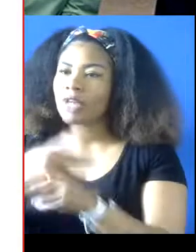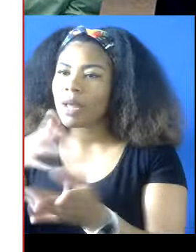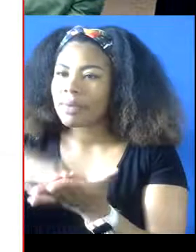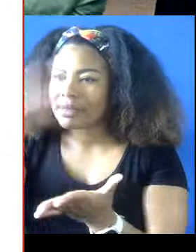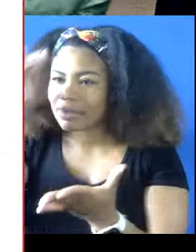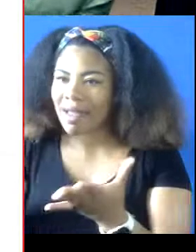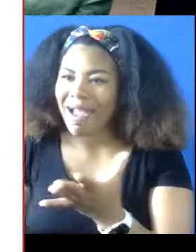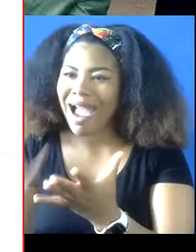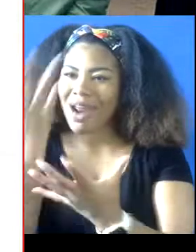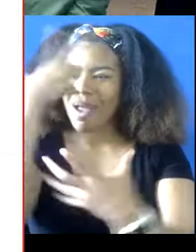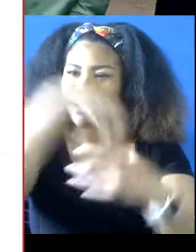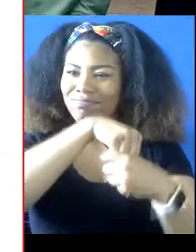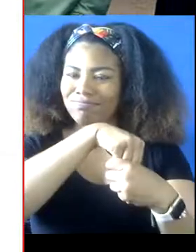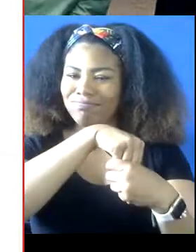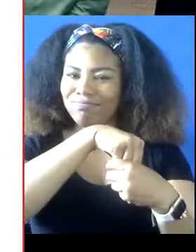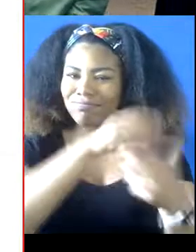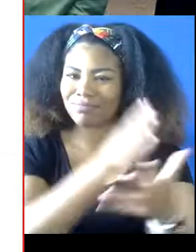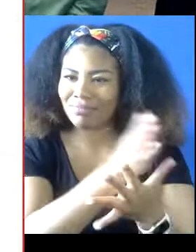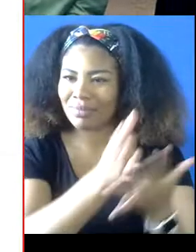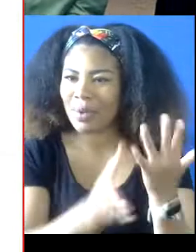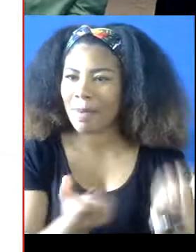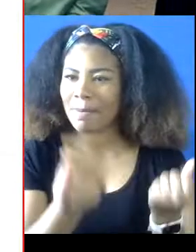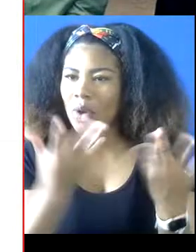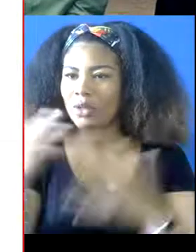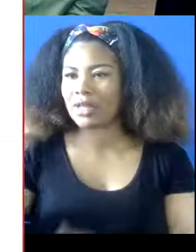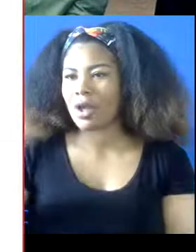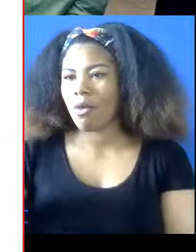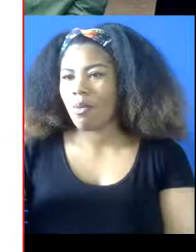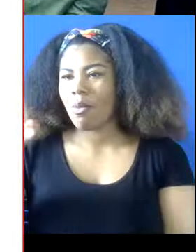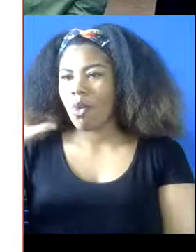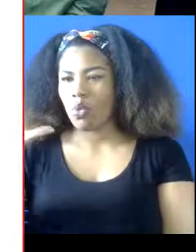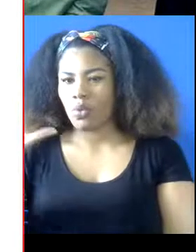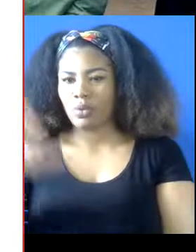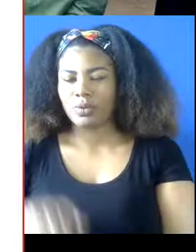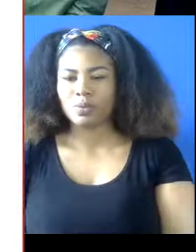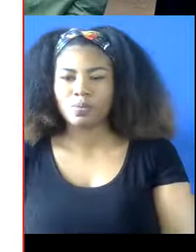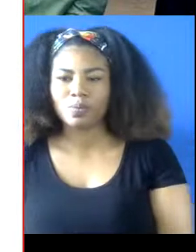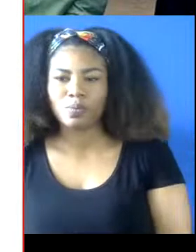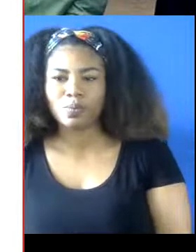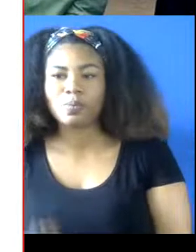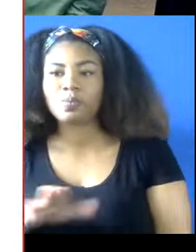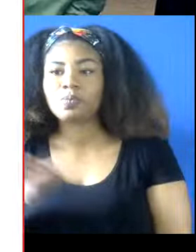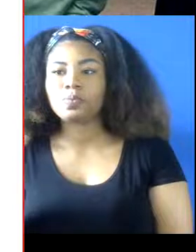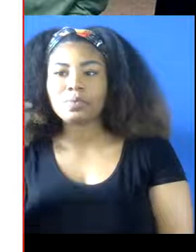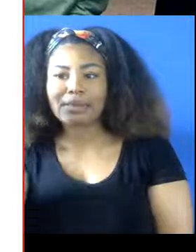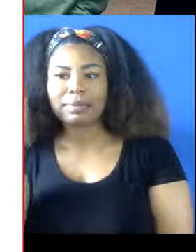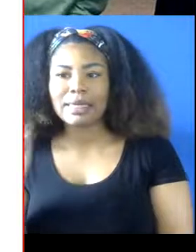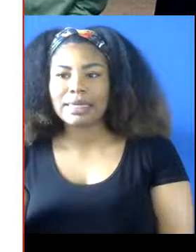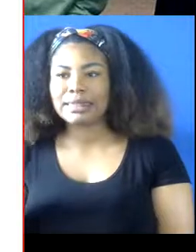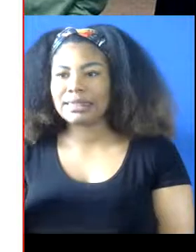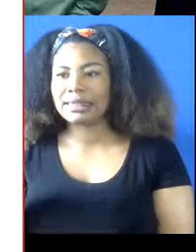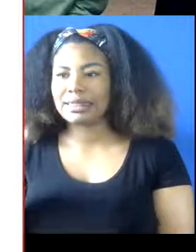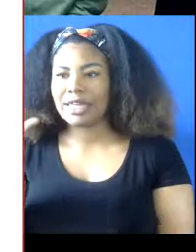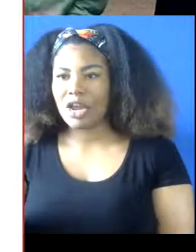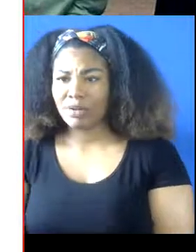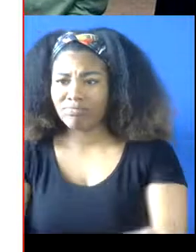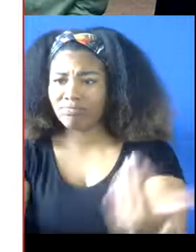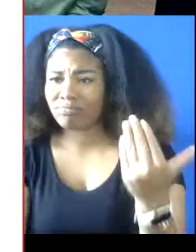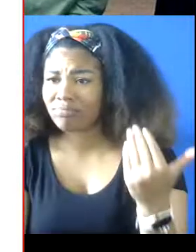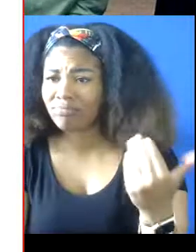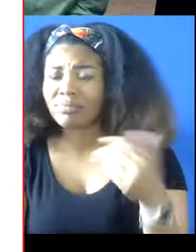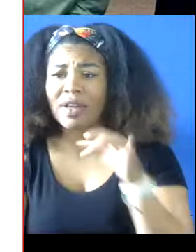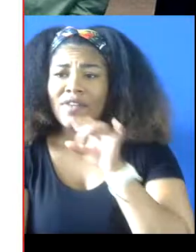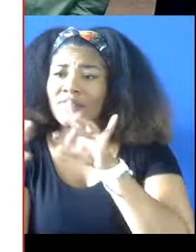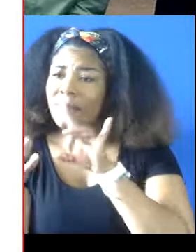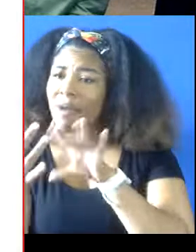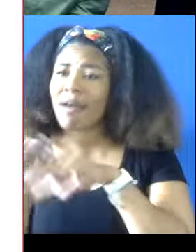Yeah, so we've been addressing, I think, and we'd love to hear from you if you can type